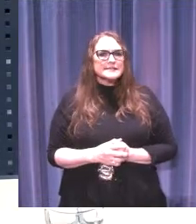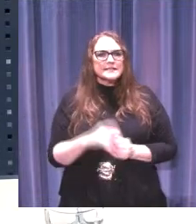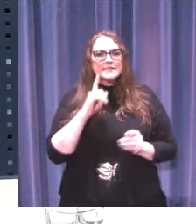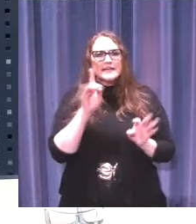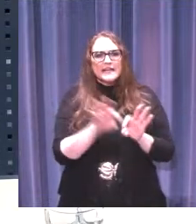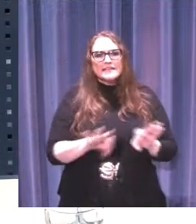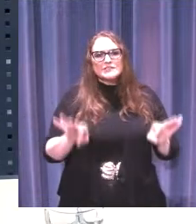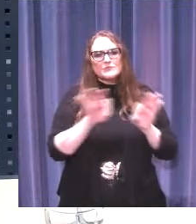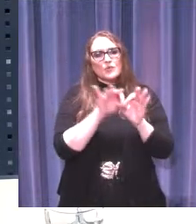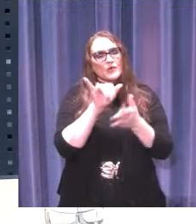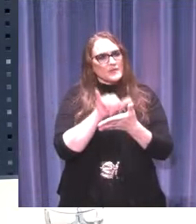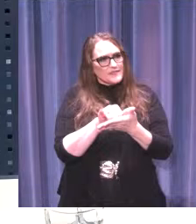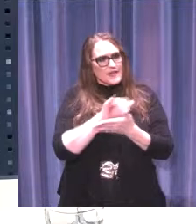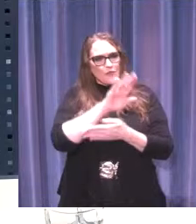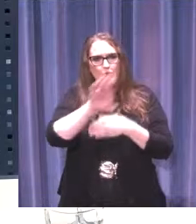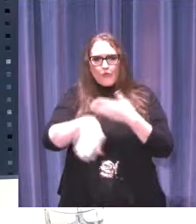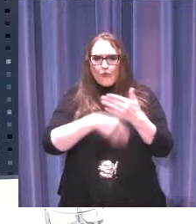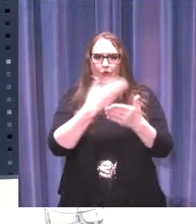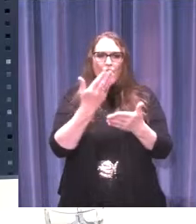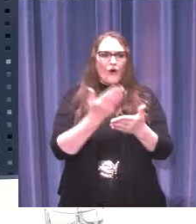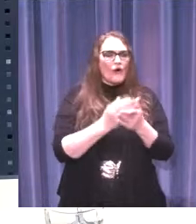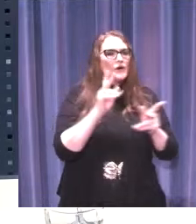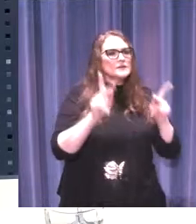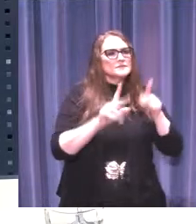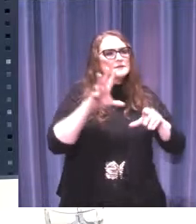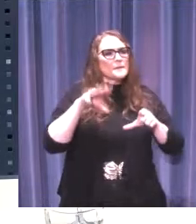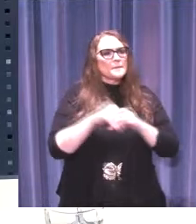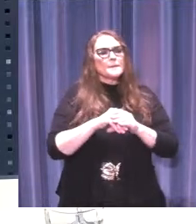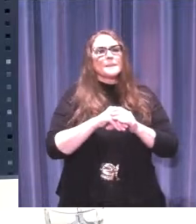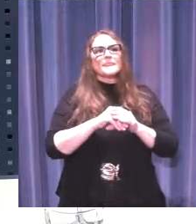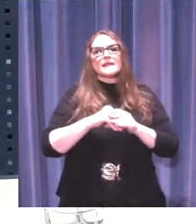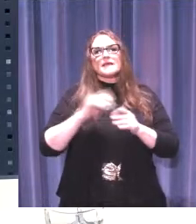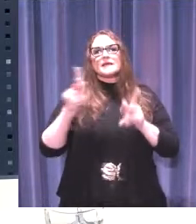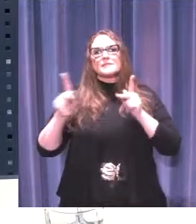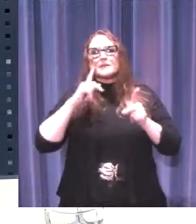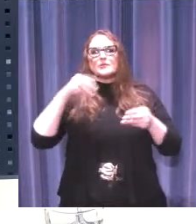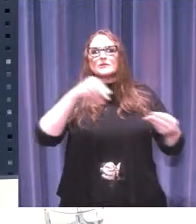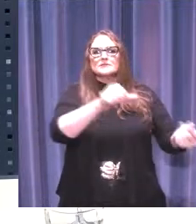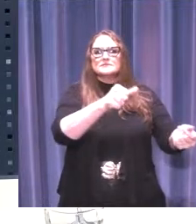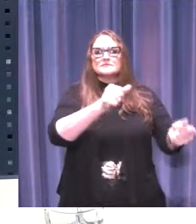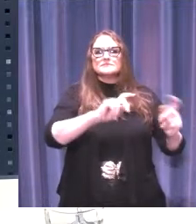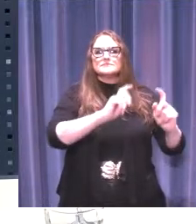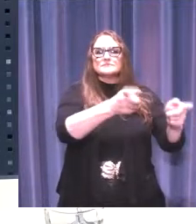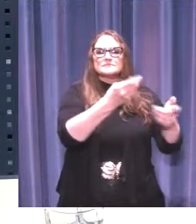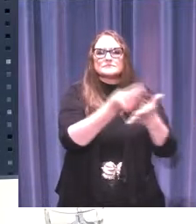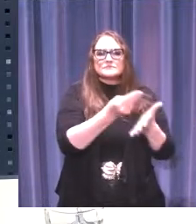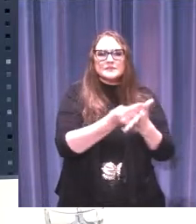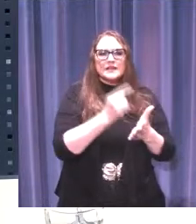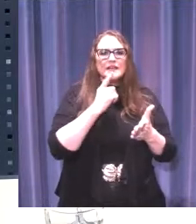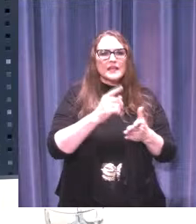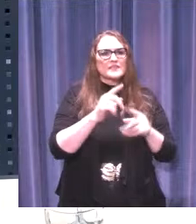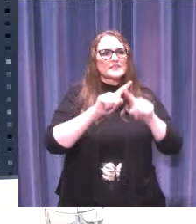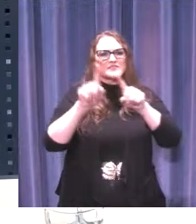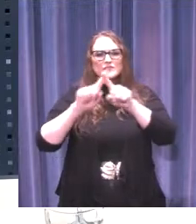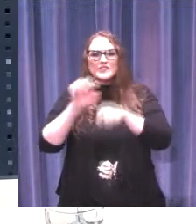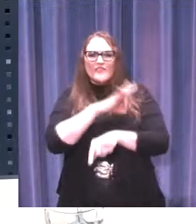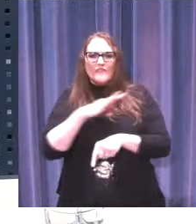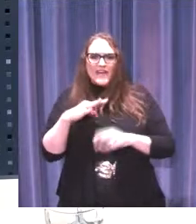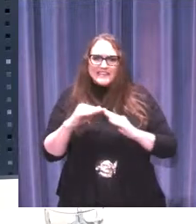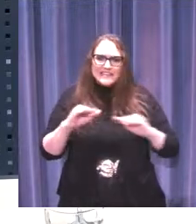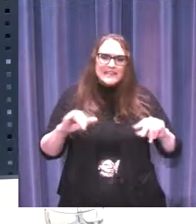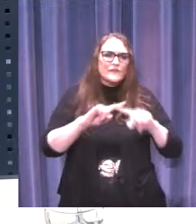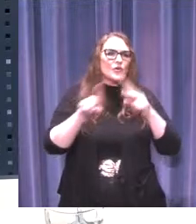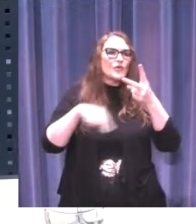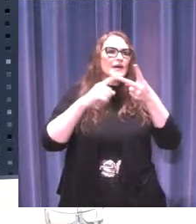to me that all constituents, all stakeholders, both at the faculty level and the staff